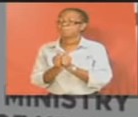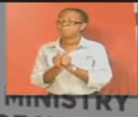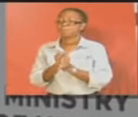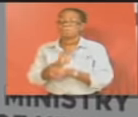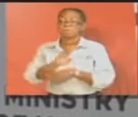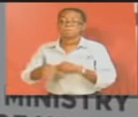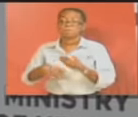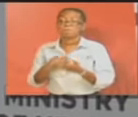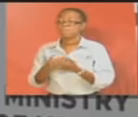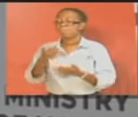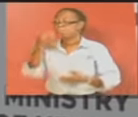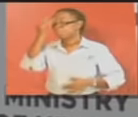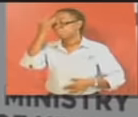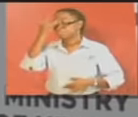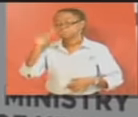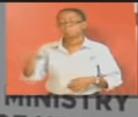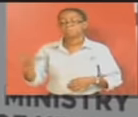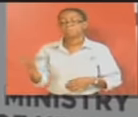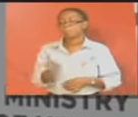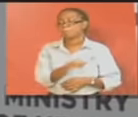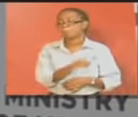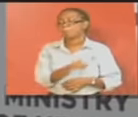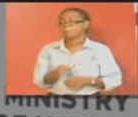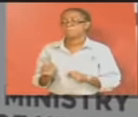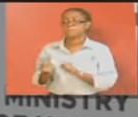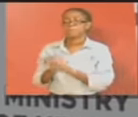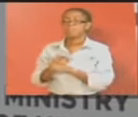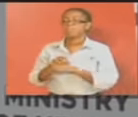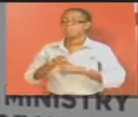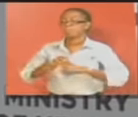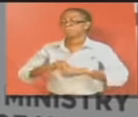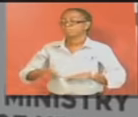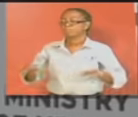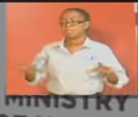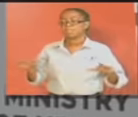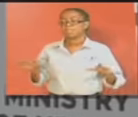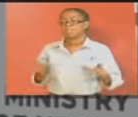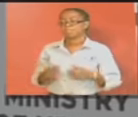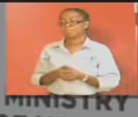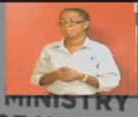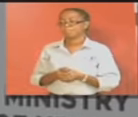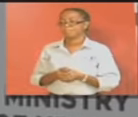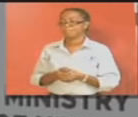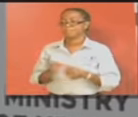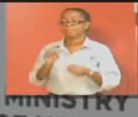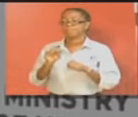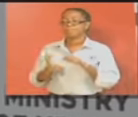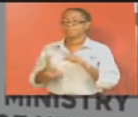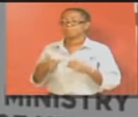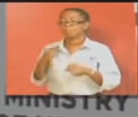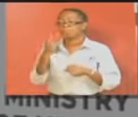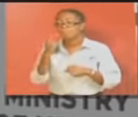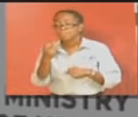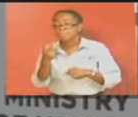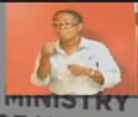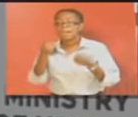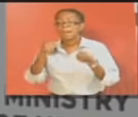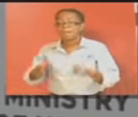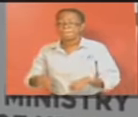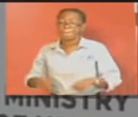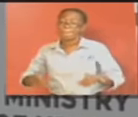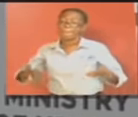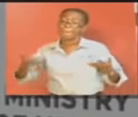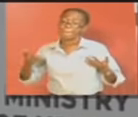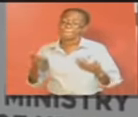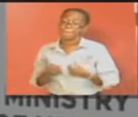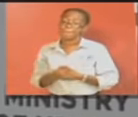without those histories. So that's not the exclusive pattern that is being noted. And because we note that